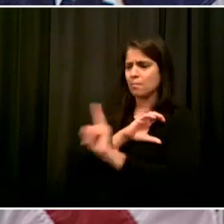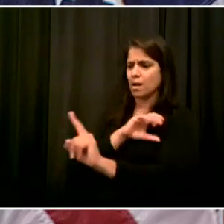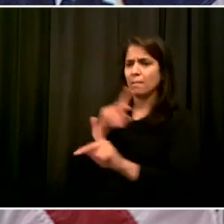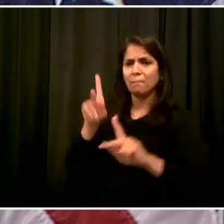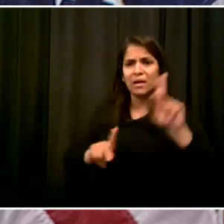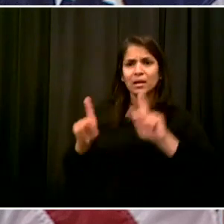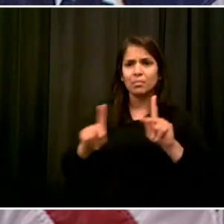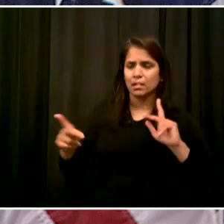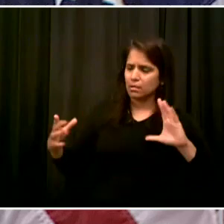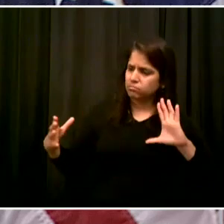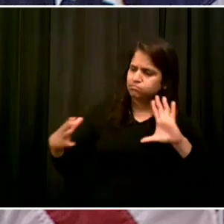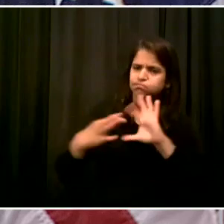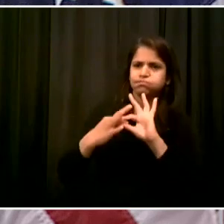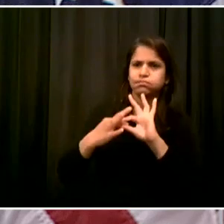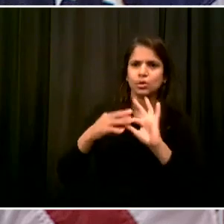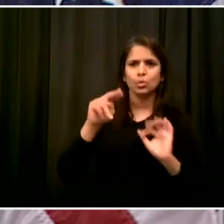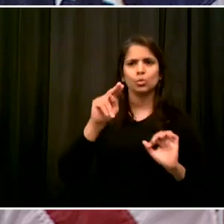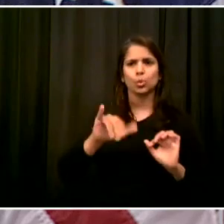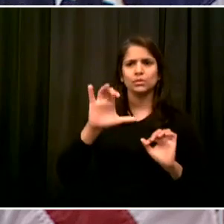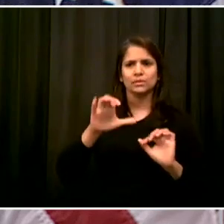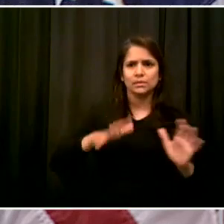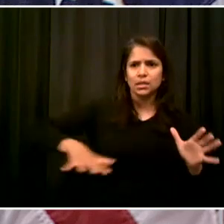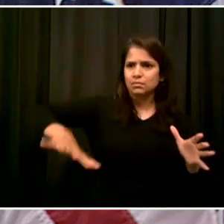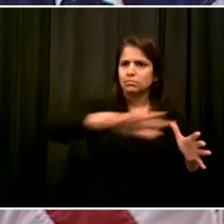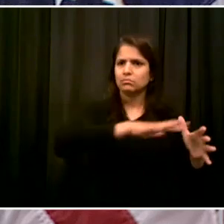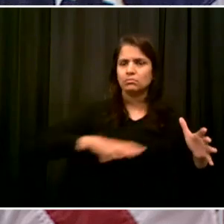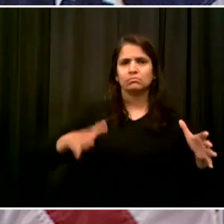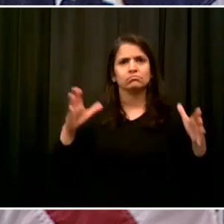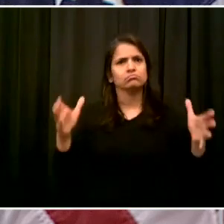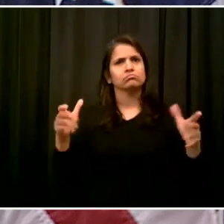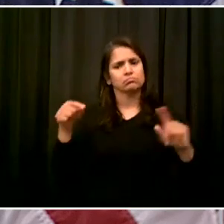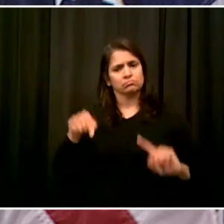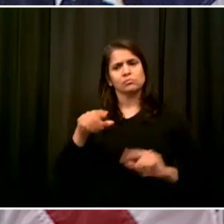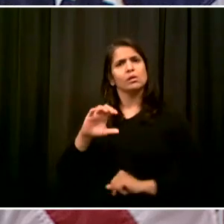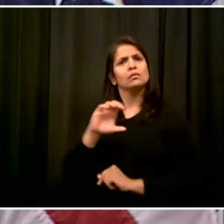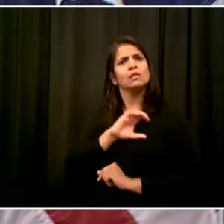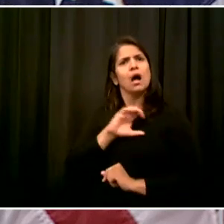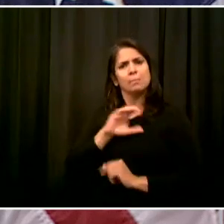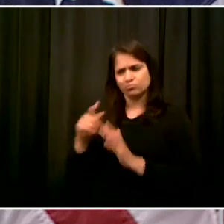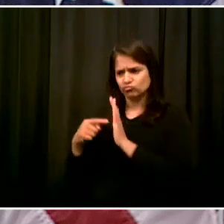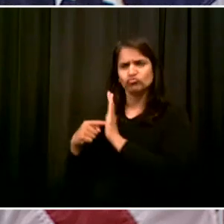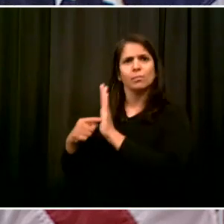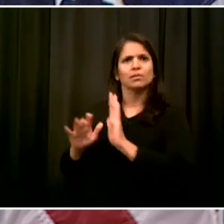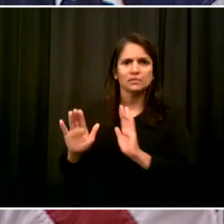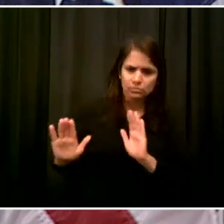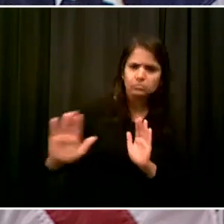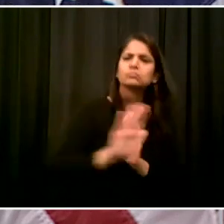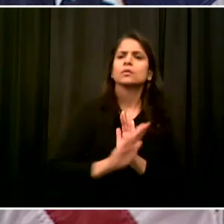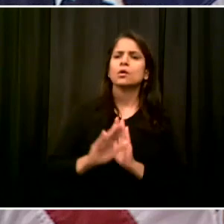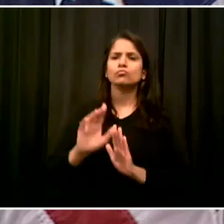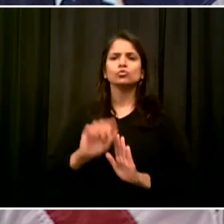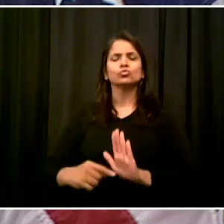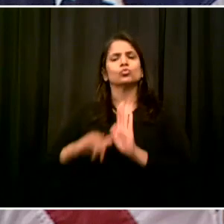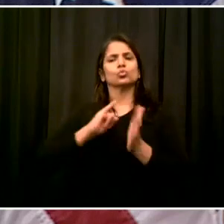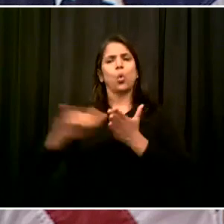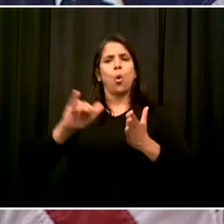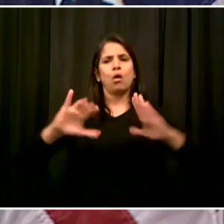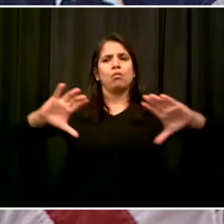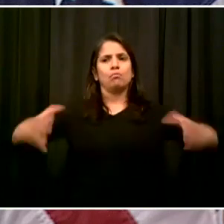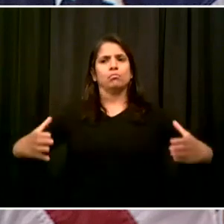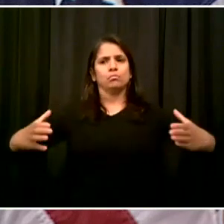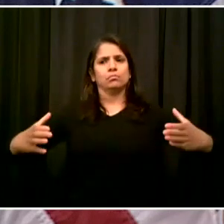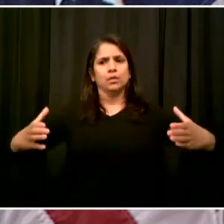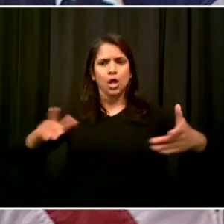for the community. And working with the community, and more we're seeing this, Jillian, the community is part of policing. This